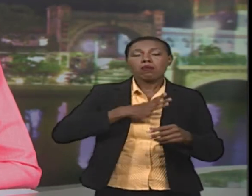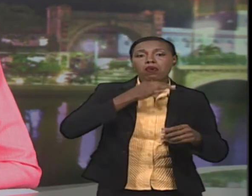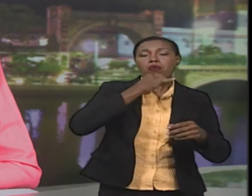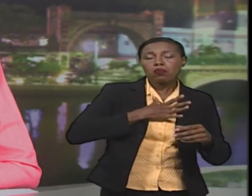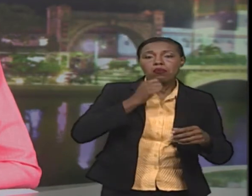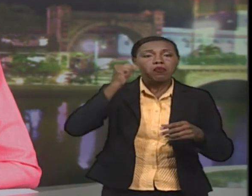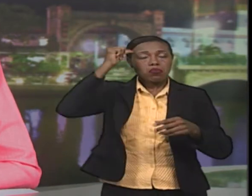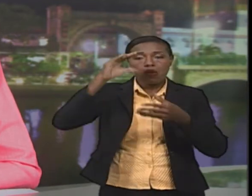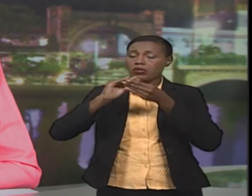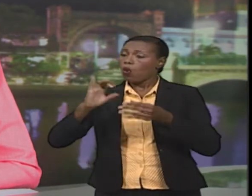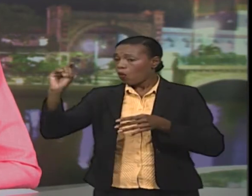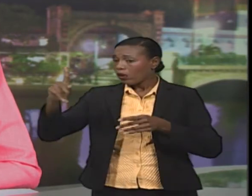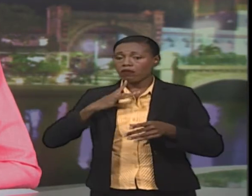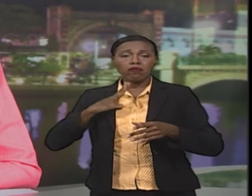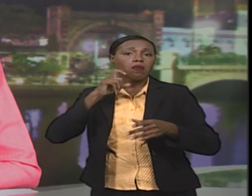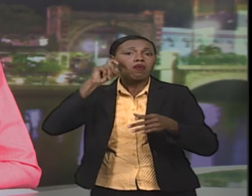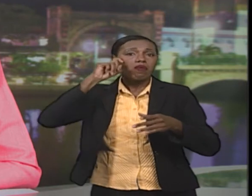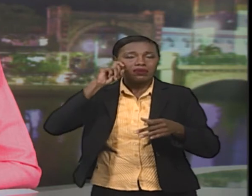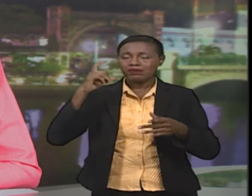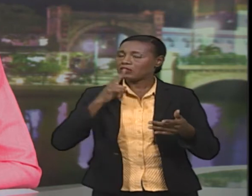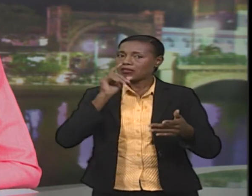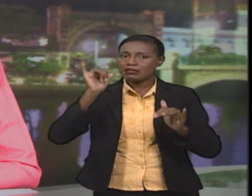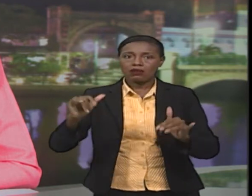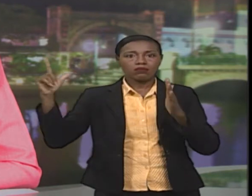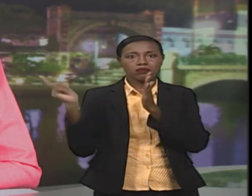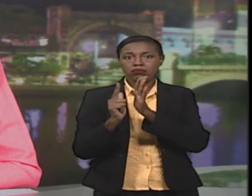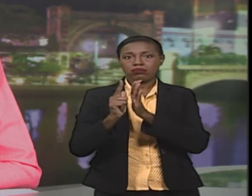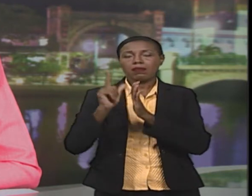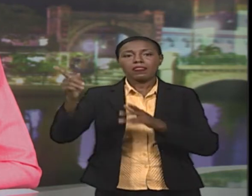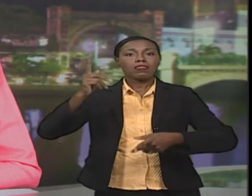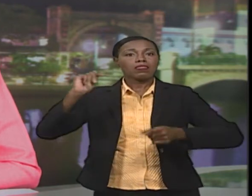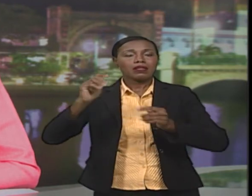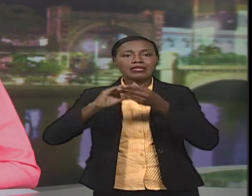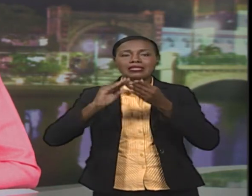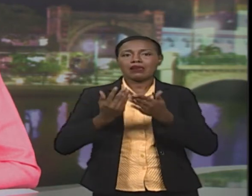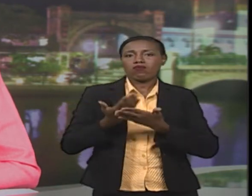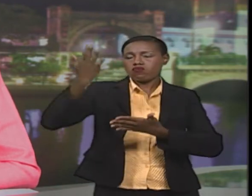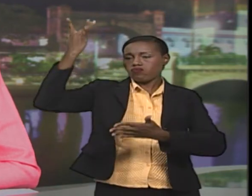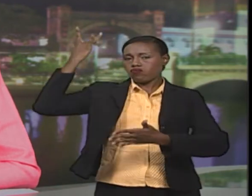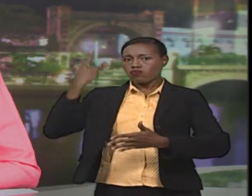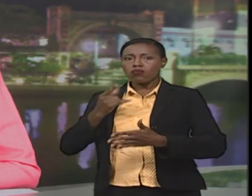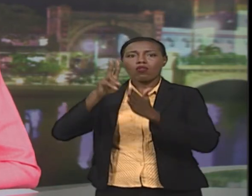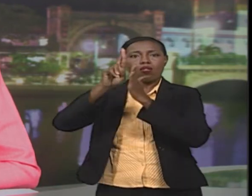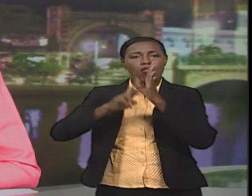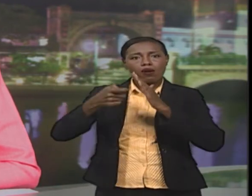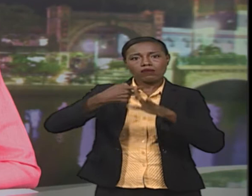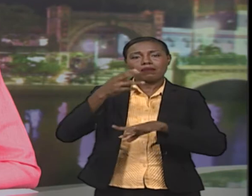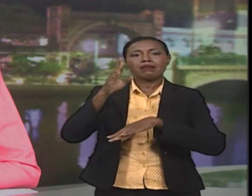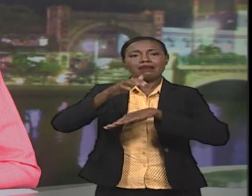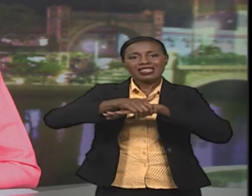Trinidad inherited during its days as a British colony has not been struck down, but the matter will be further discussed in